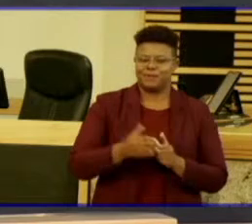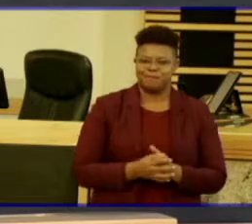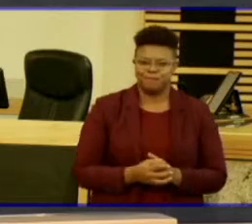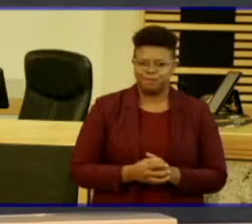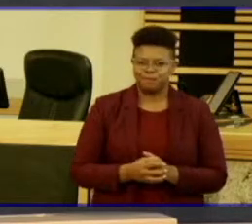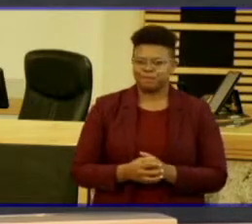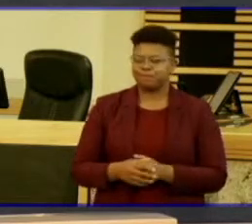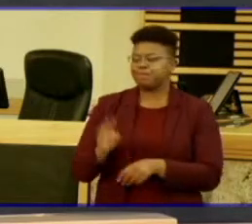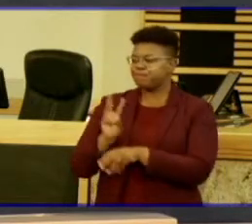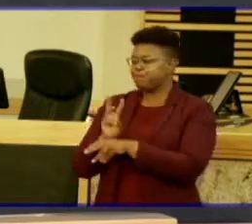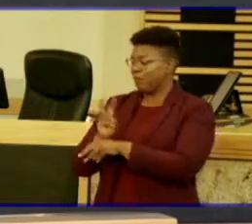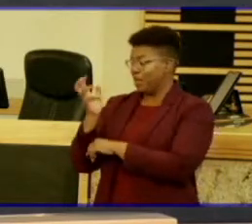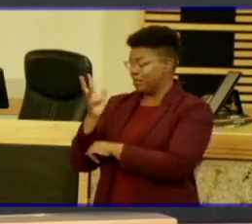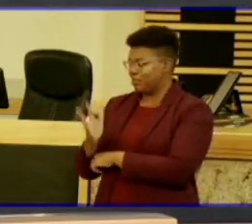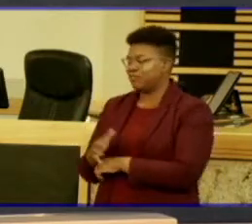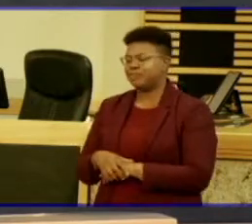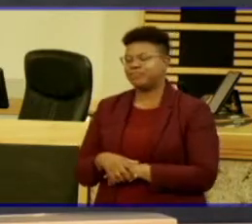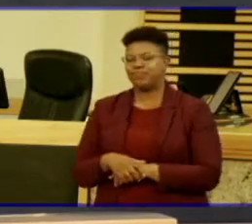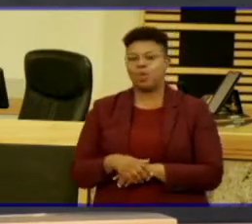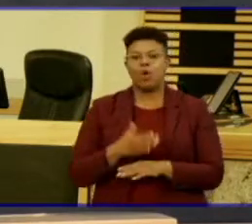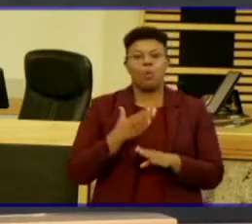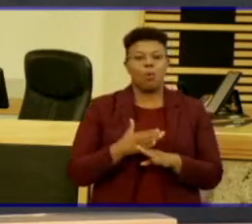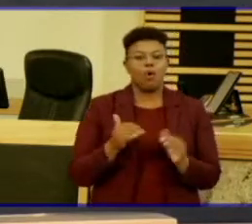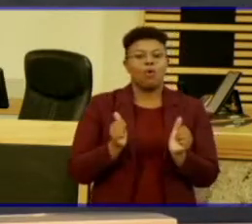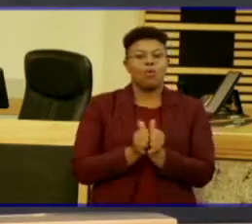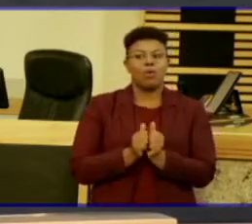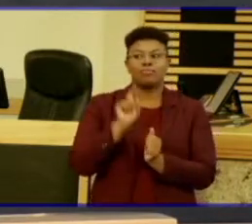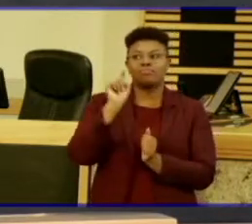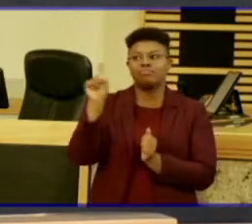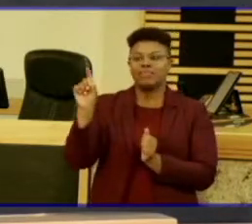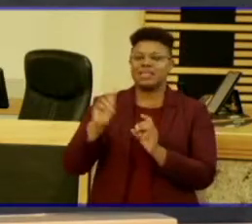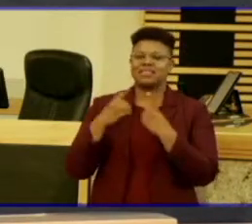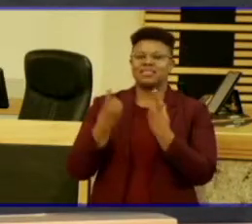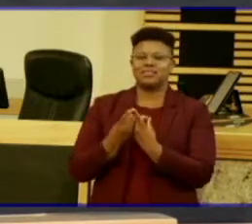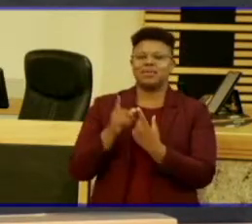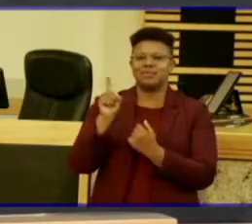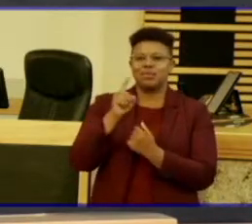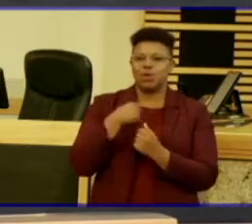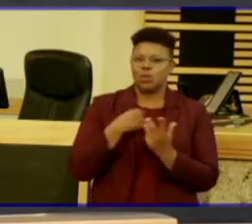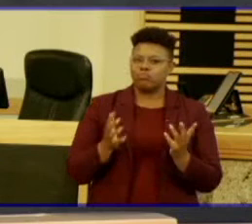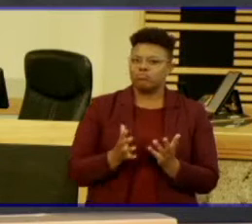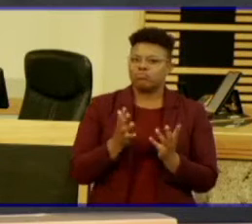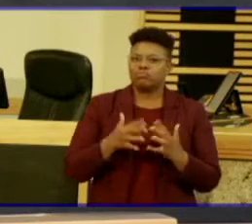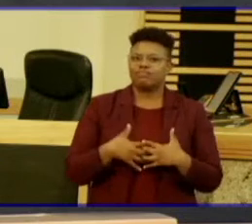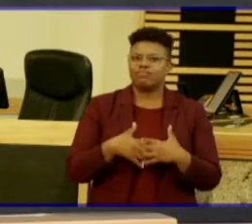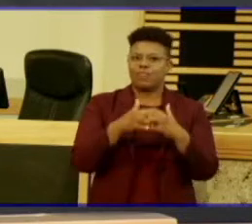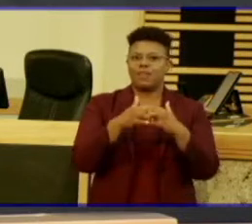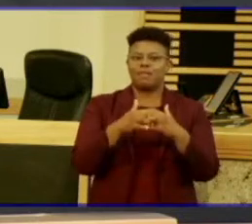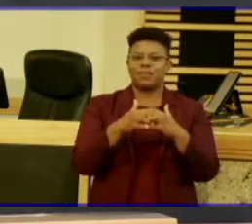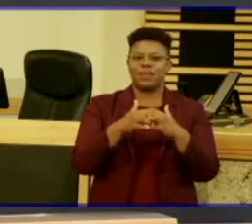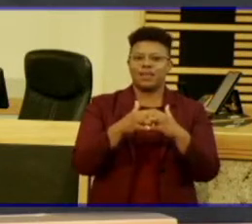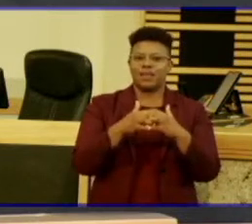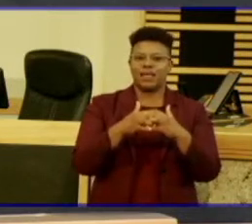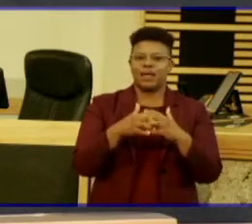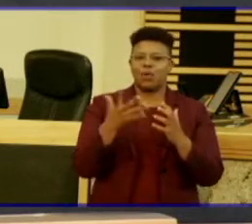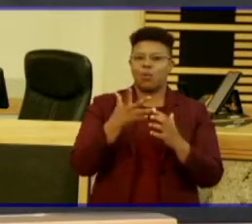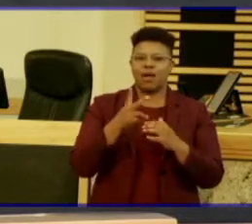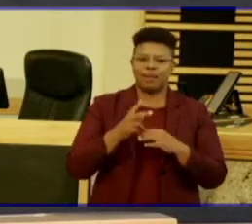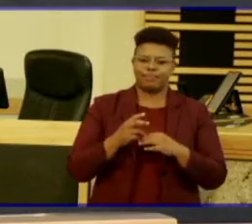Speaker, working with the relevant national departments, we are pursuing the establishment of a